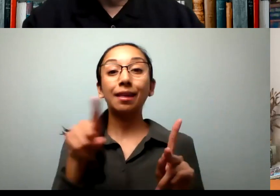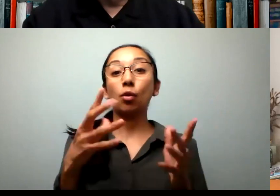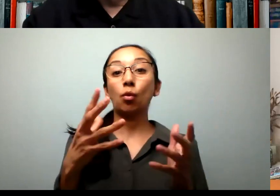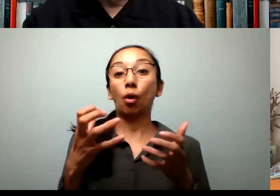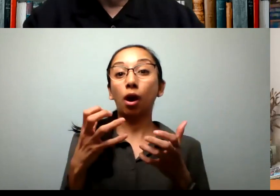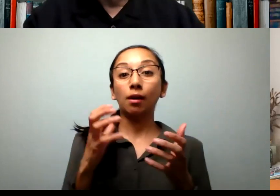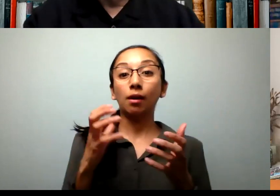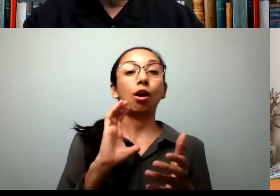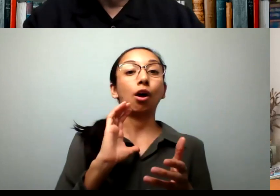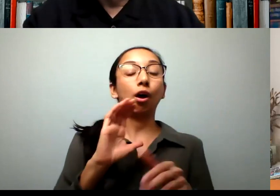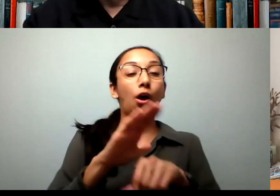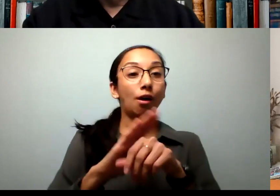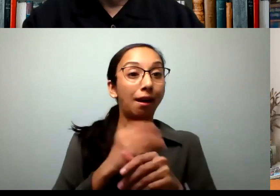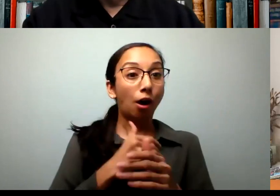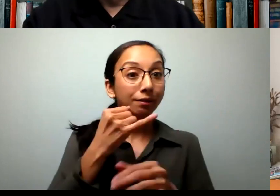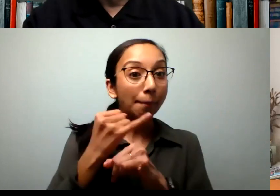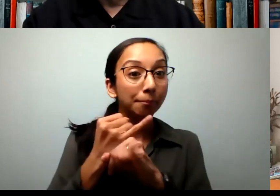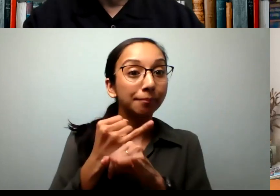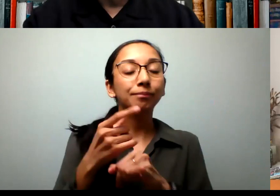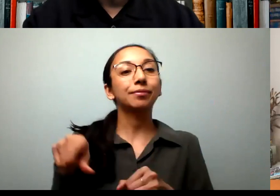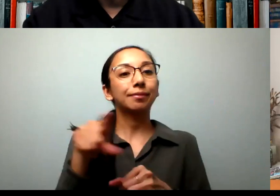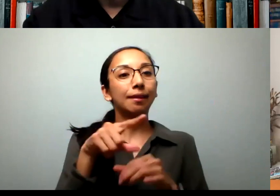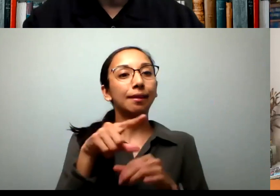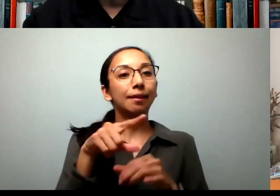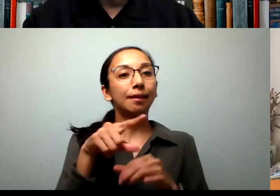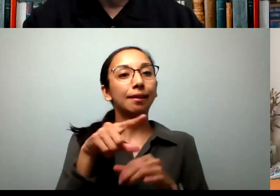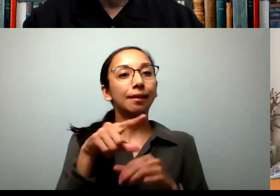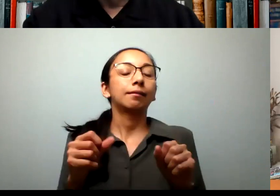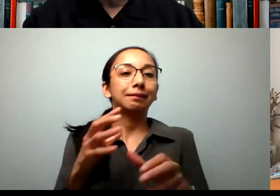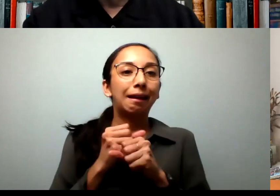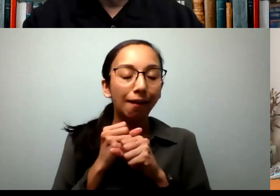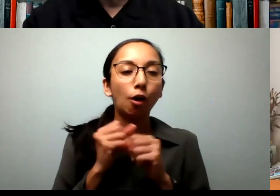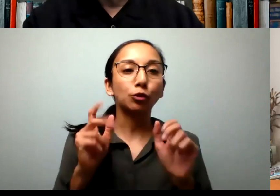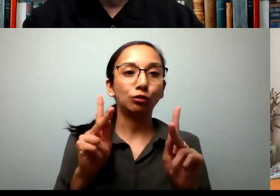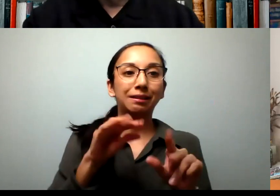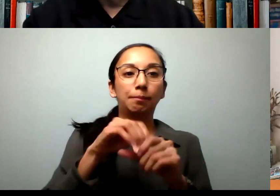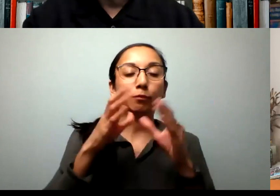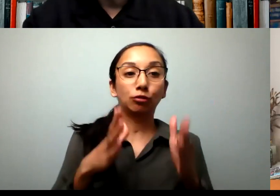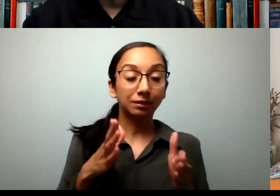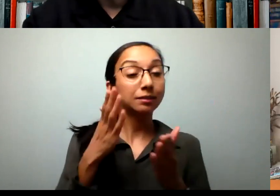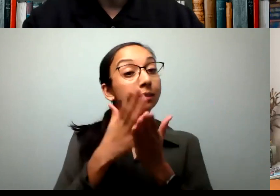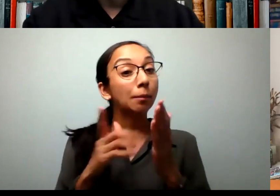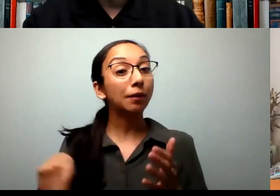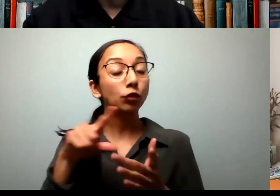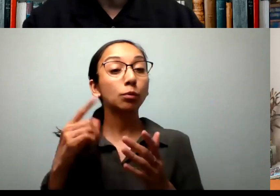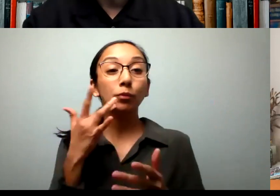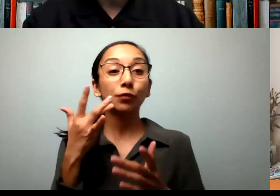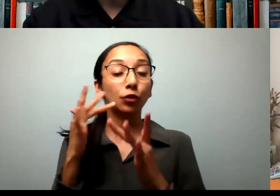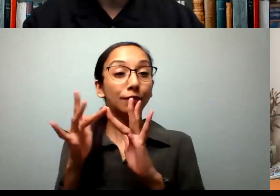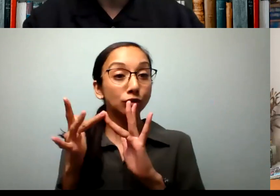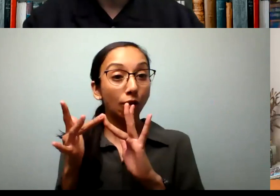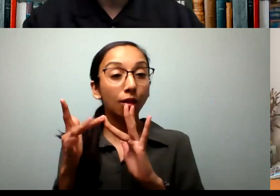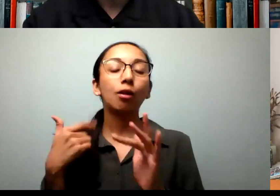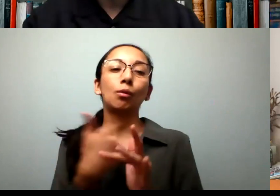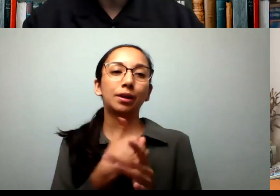be able to explore the opportunities that are offering in person. For those that are offering or staying virtual for whatever reason, we want to make sure that we